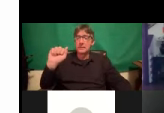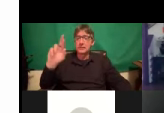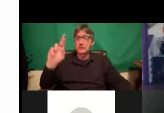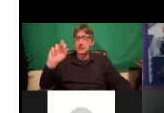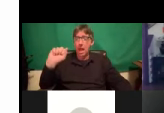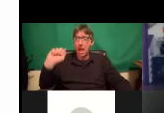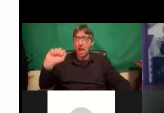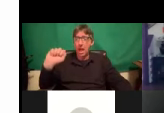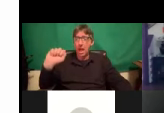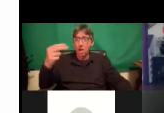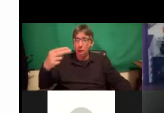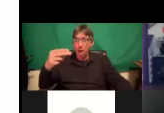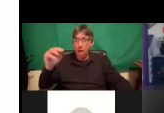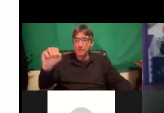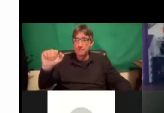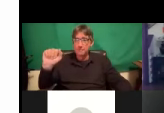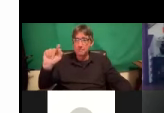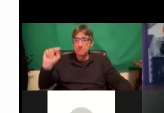now.